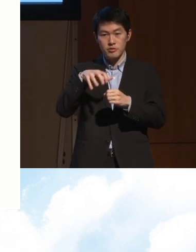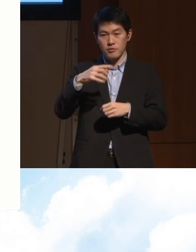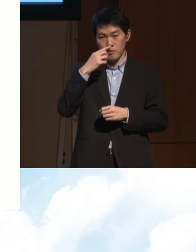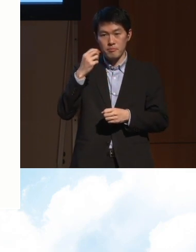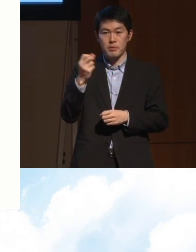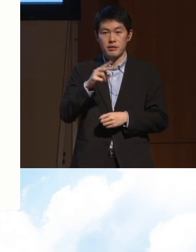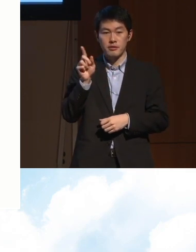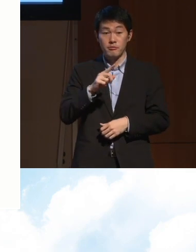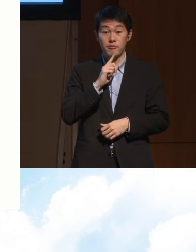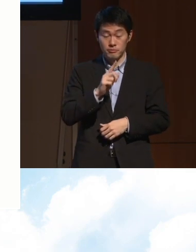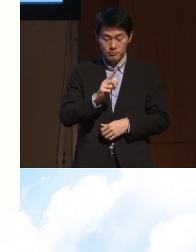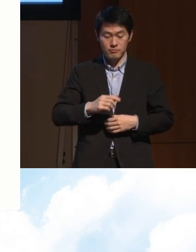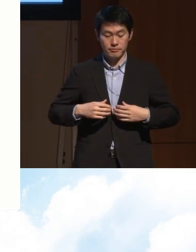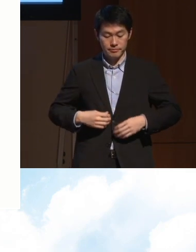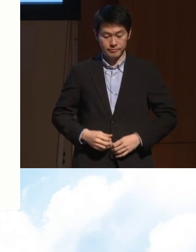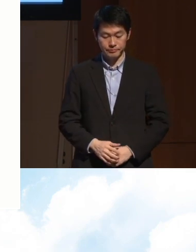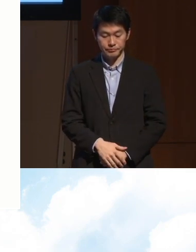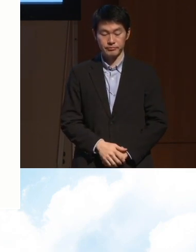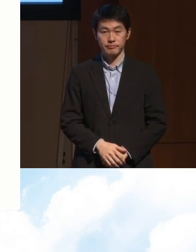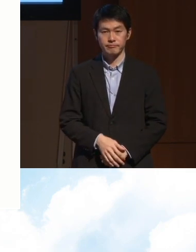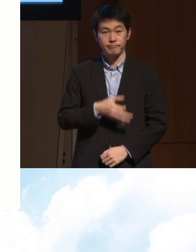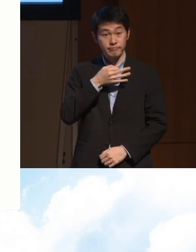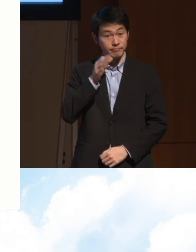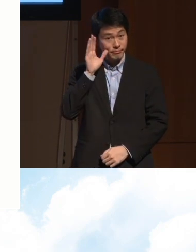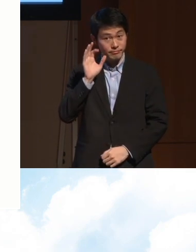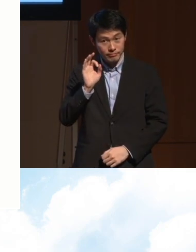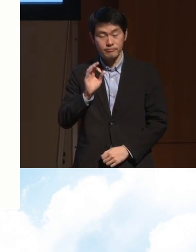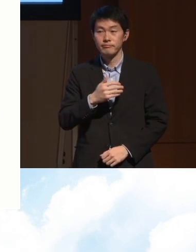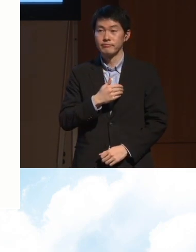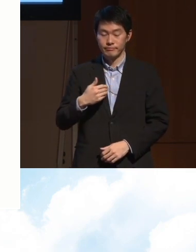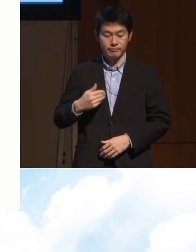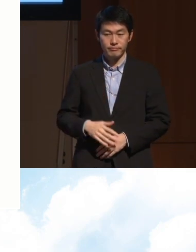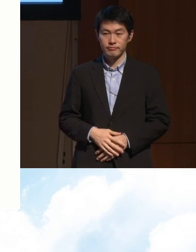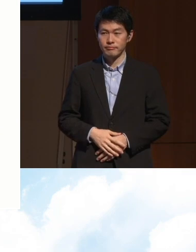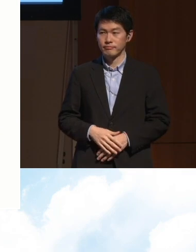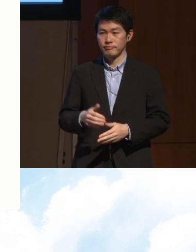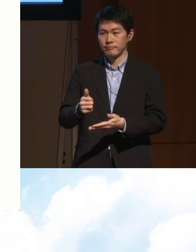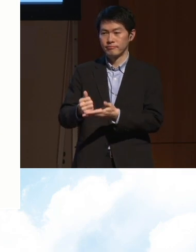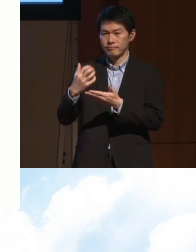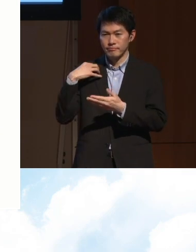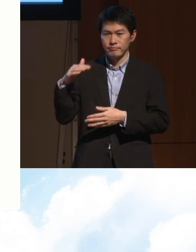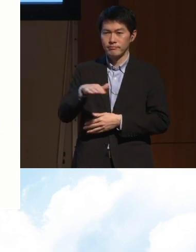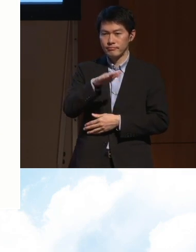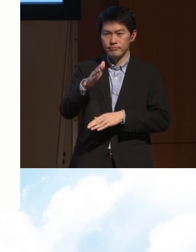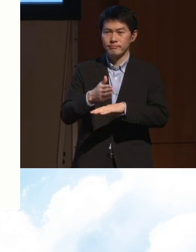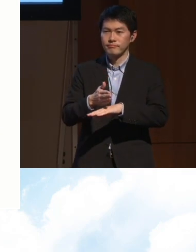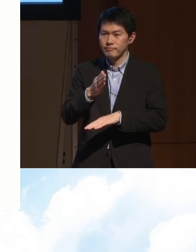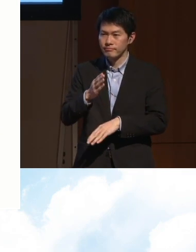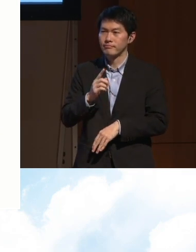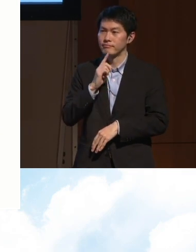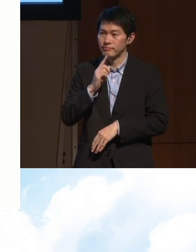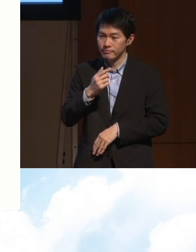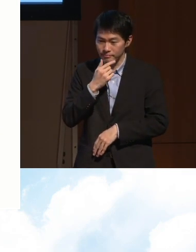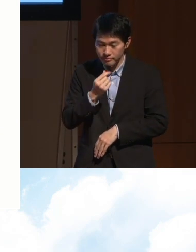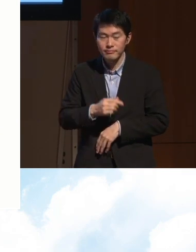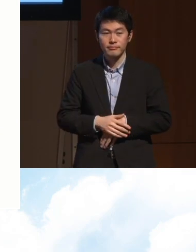to the organizer, in particular for giving me this opportunity to introduce our